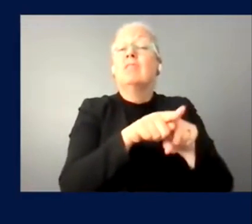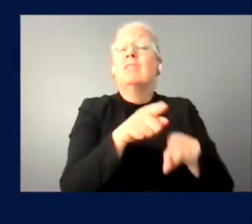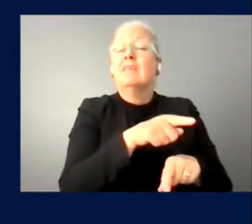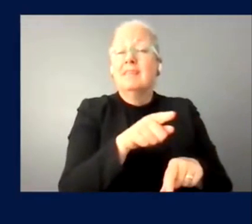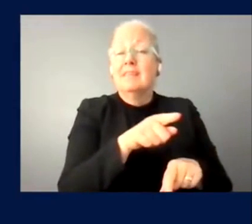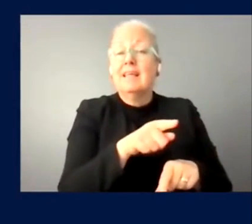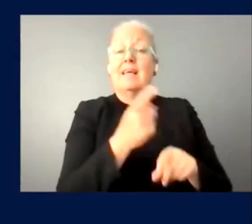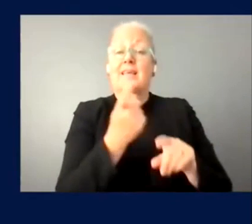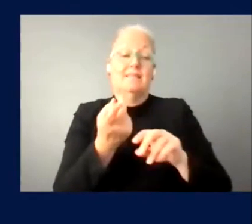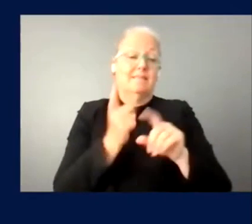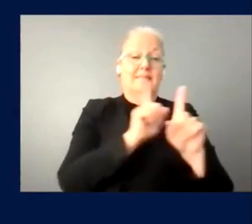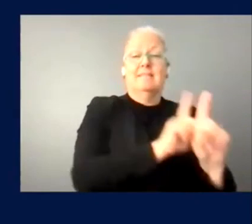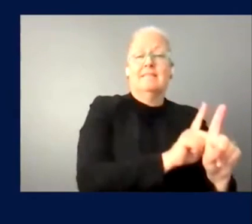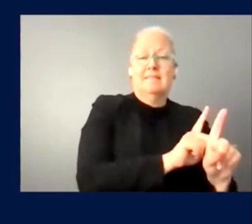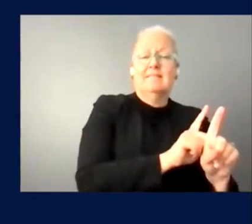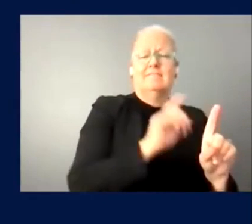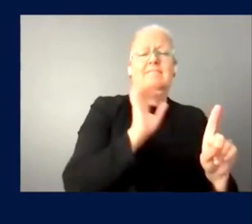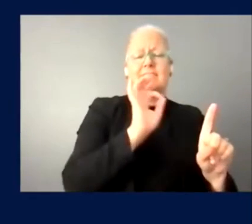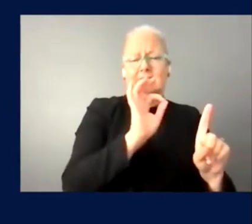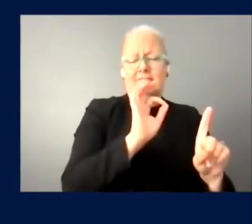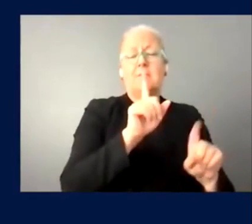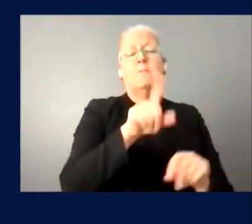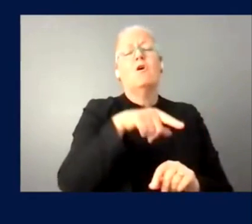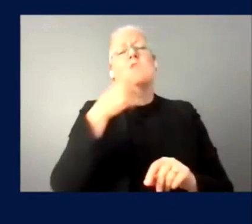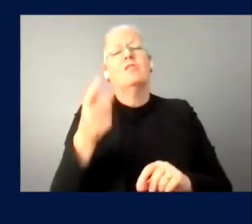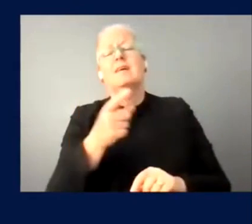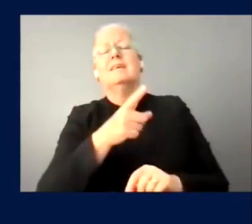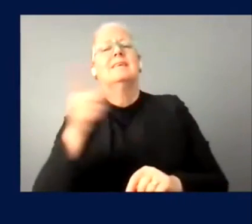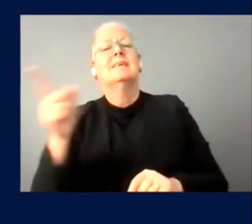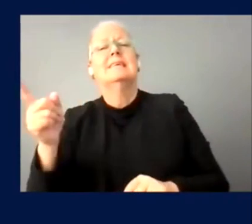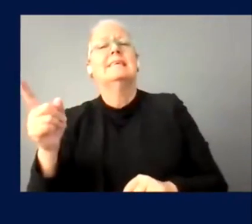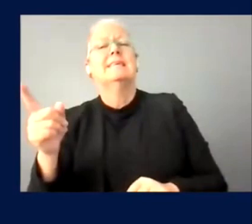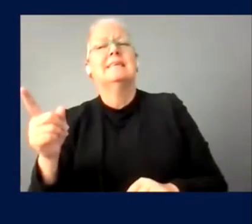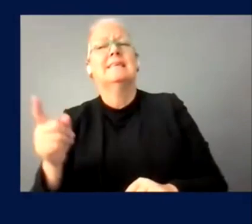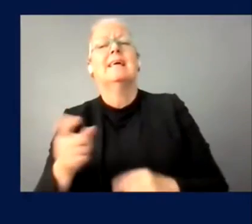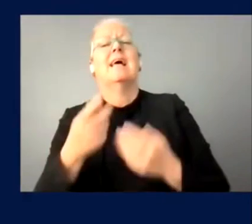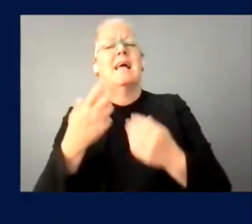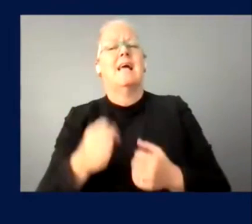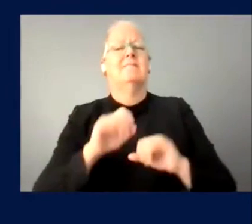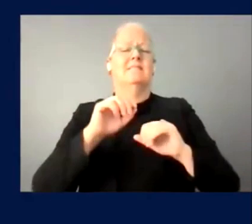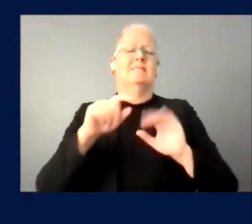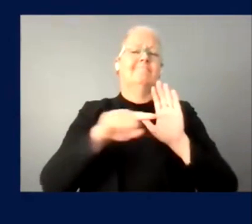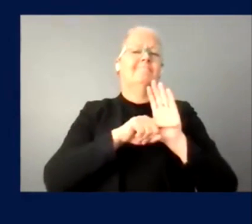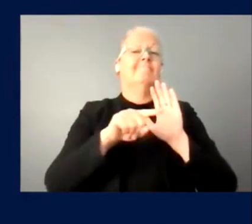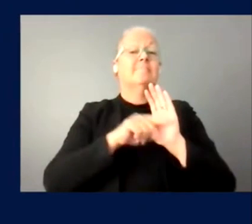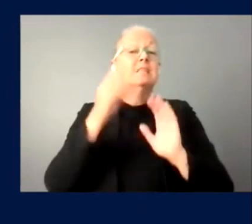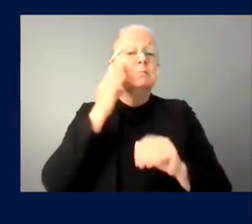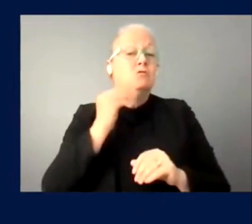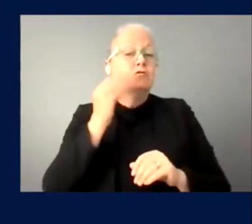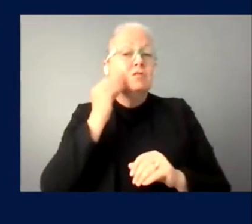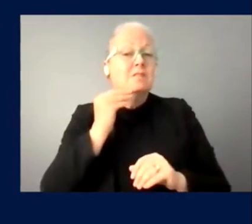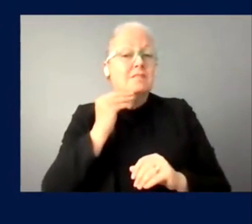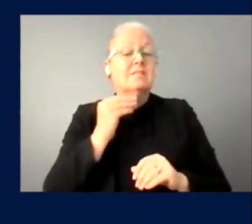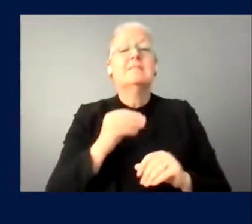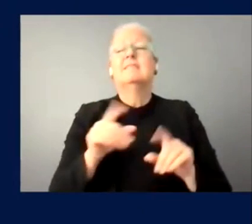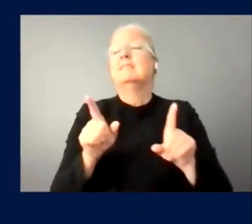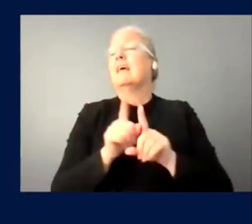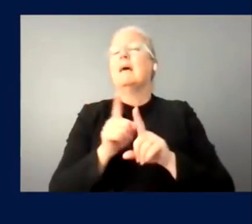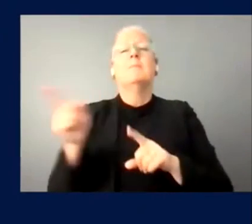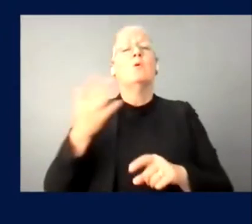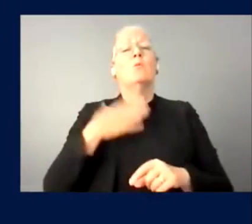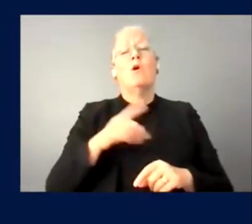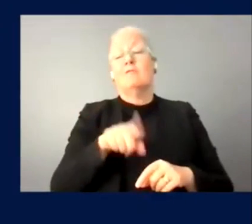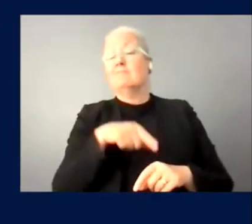crowding. But for others, it was because they'd had some really negative experiences going through general access or standard security